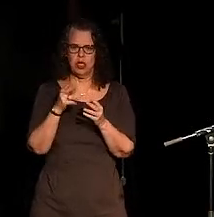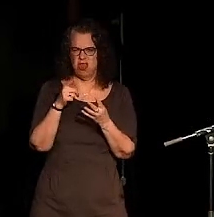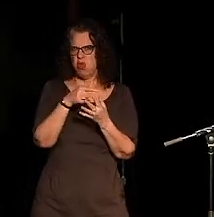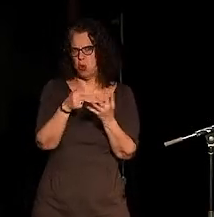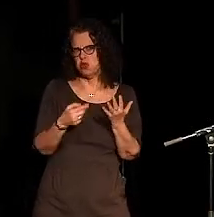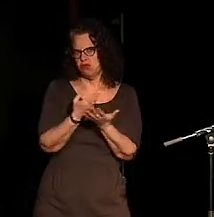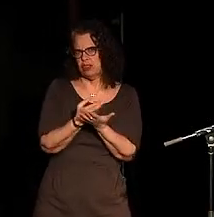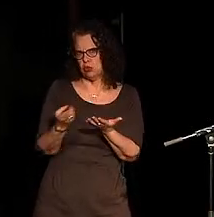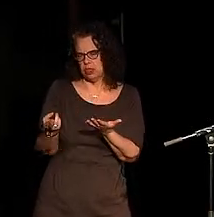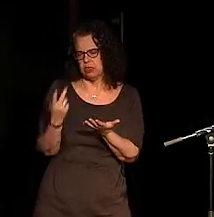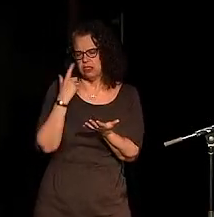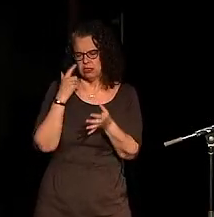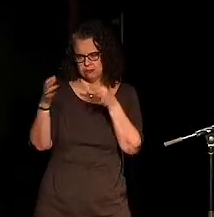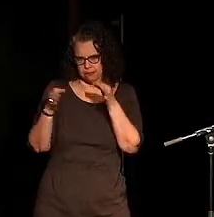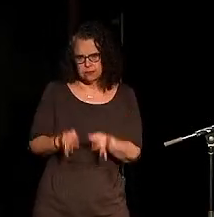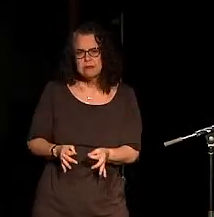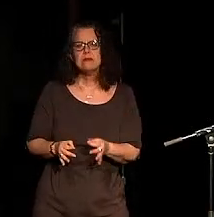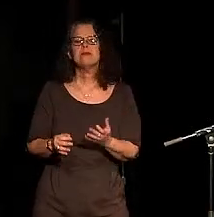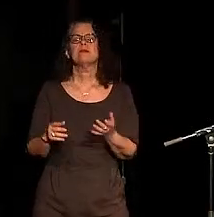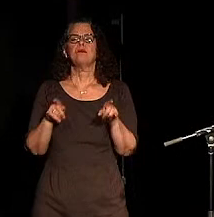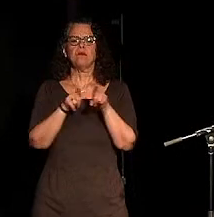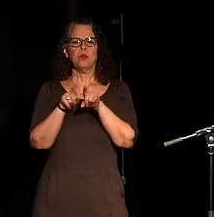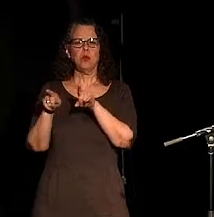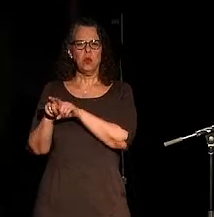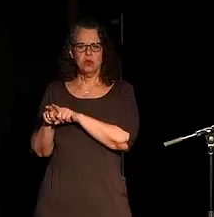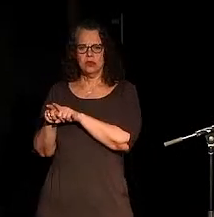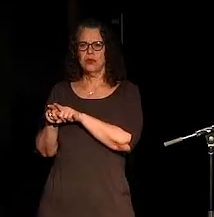resources. I would also say that,